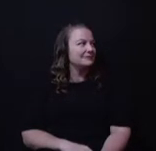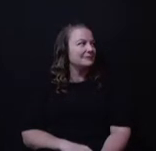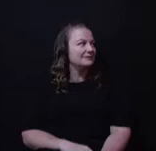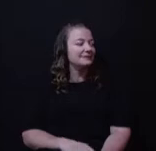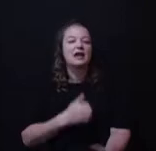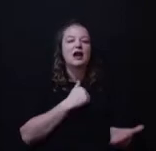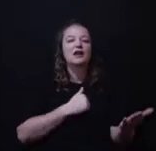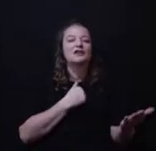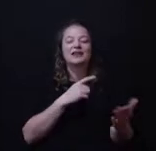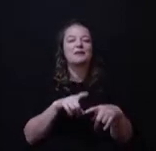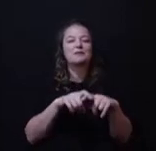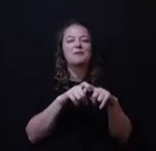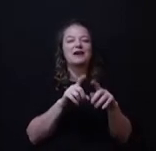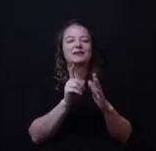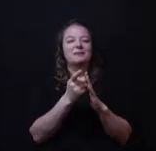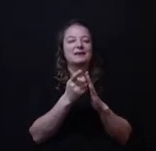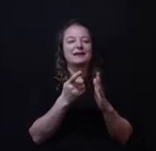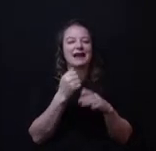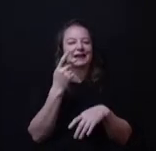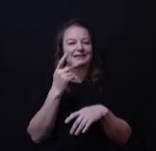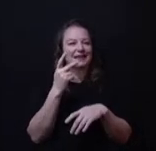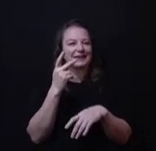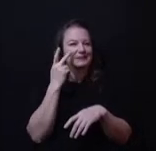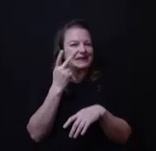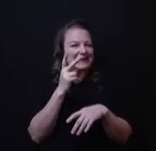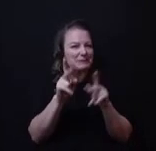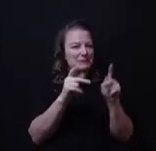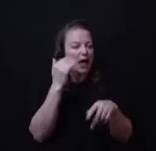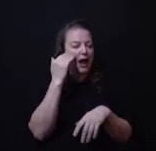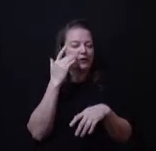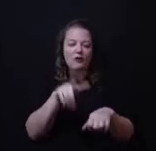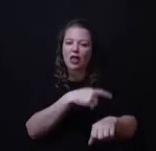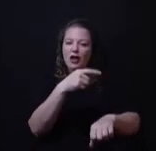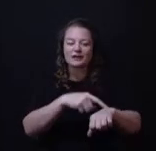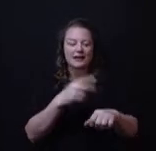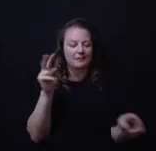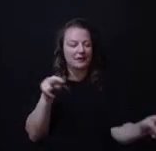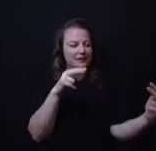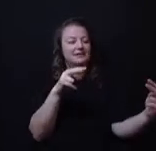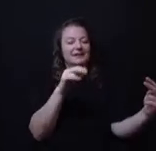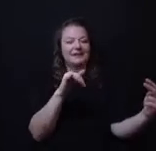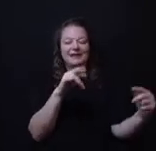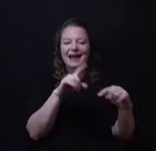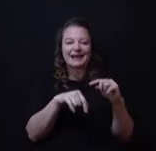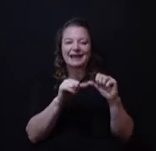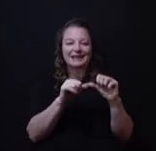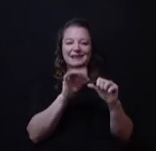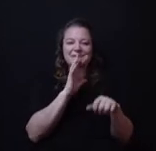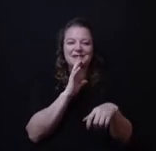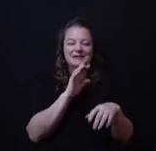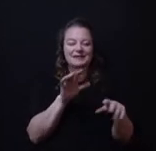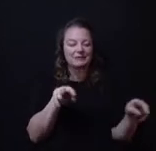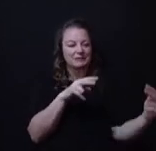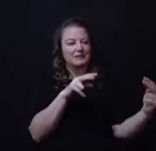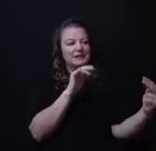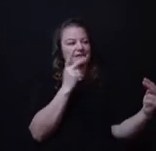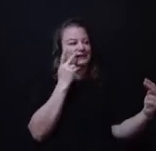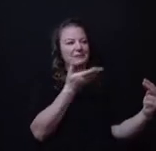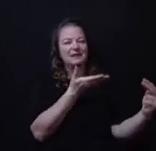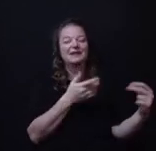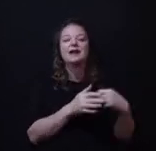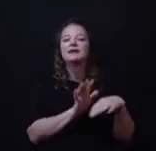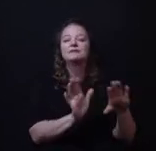Sorry, I'll just pause every now and then because I catch eyes with people that I've known for so long, and it just, I can't keep talking, I'll start crying. The